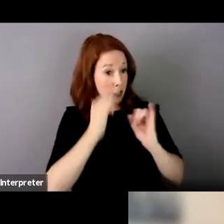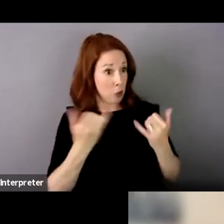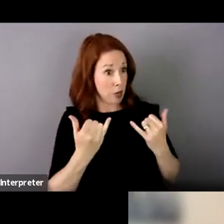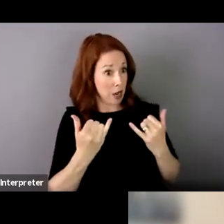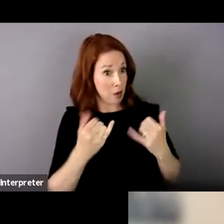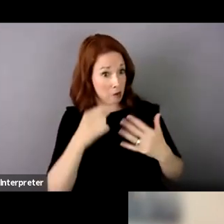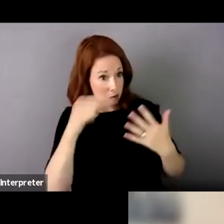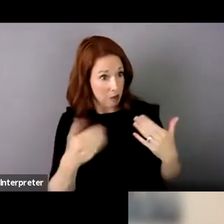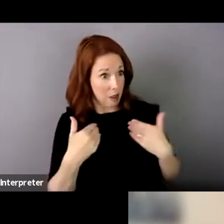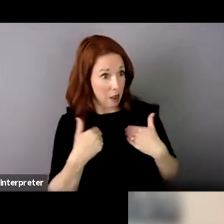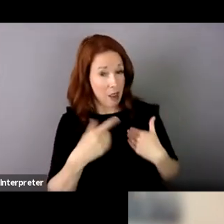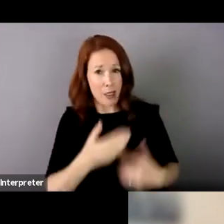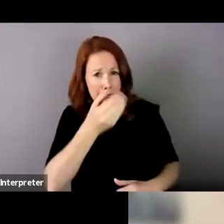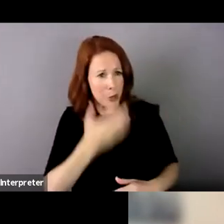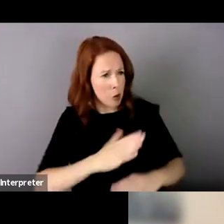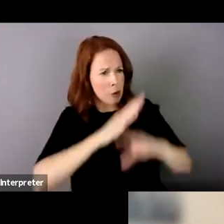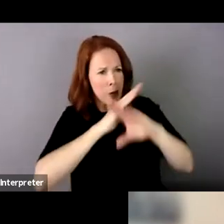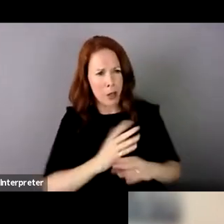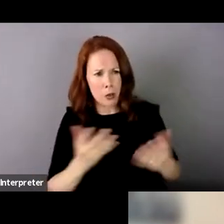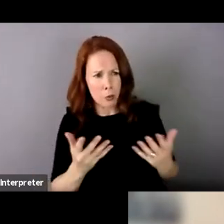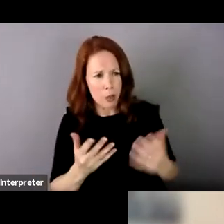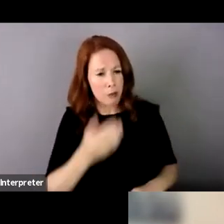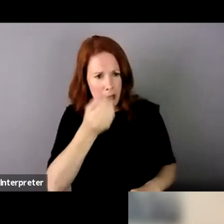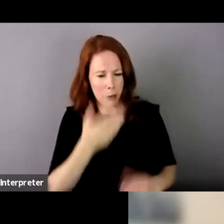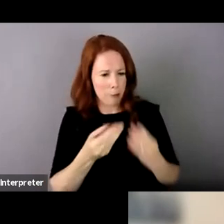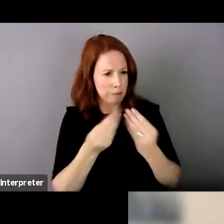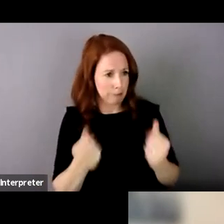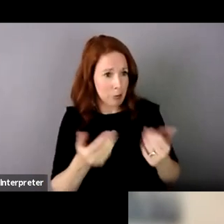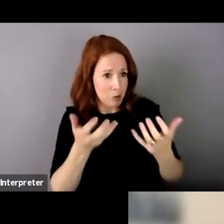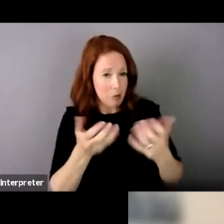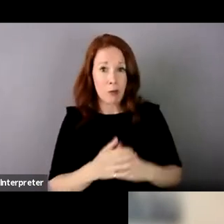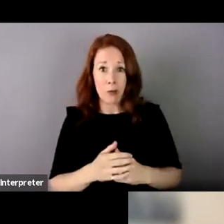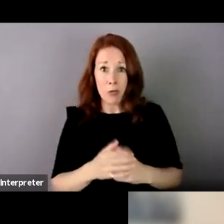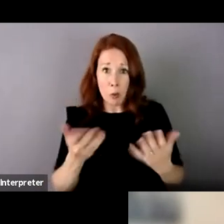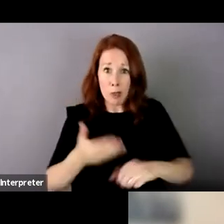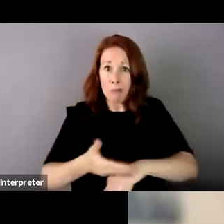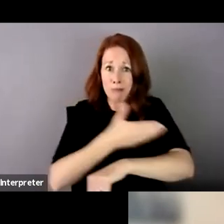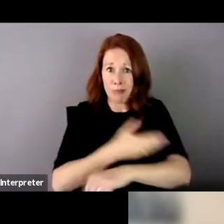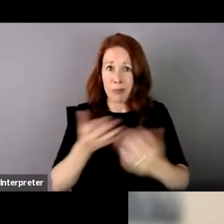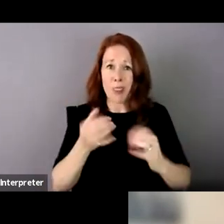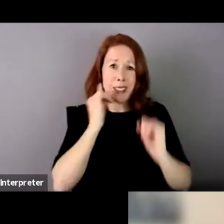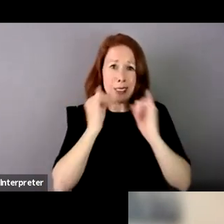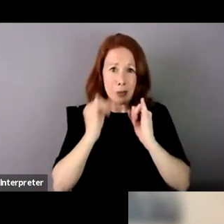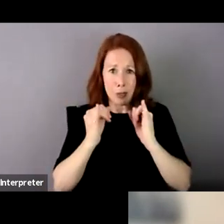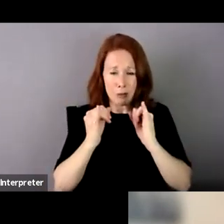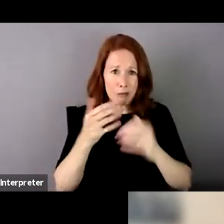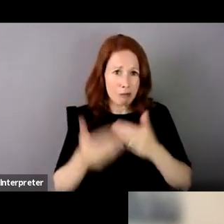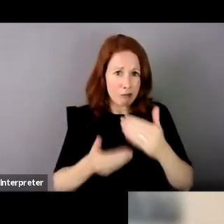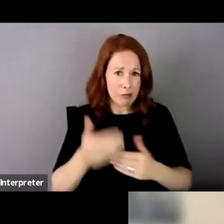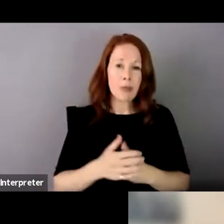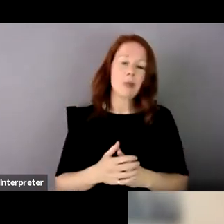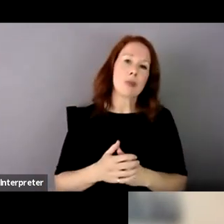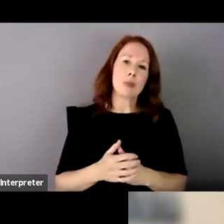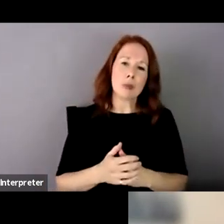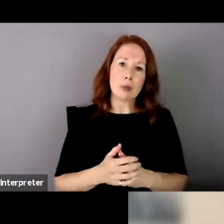those barriers. You know, putting barriers where they don't belong just doesn't make sense in any way. So I think of